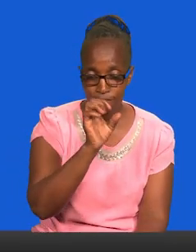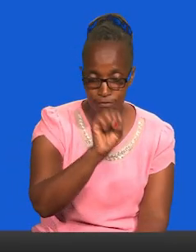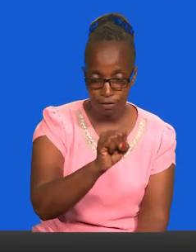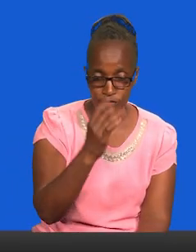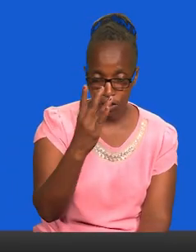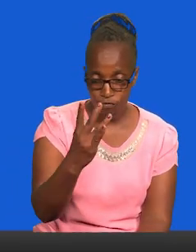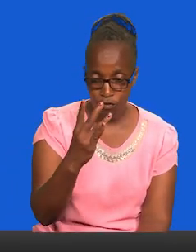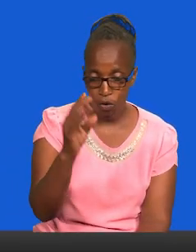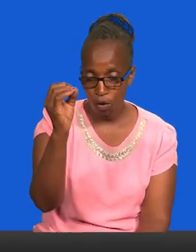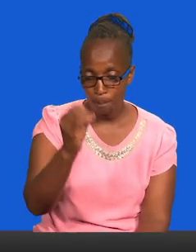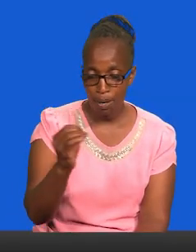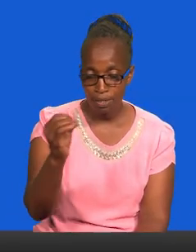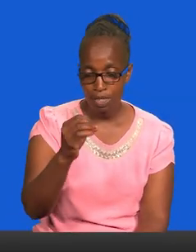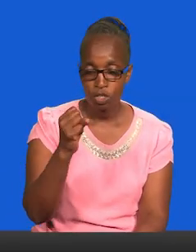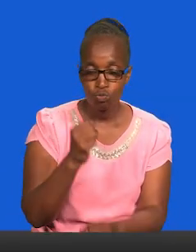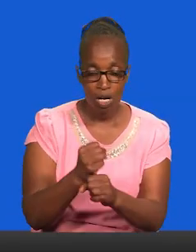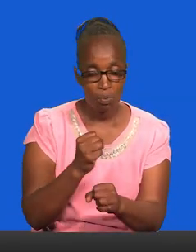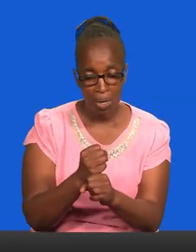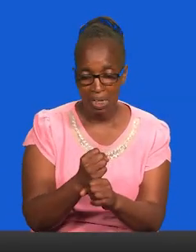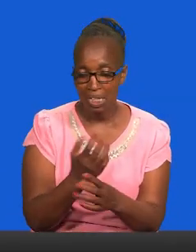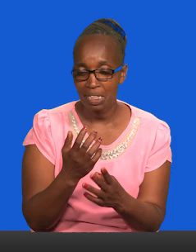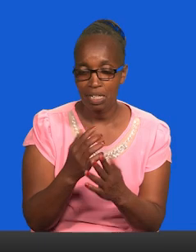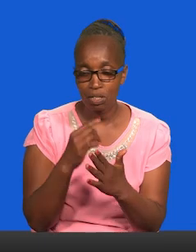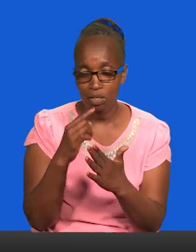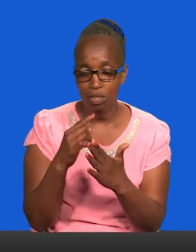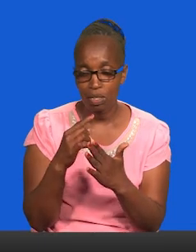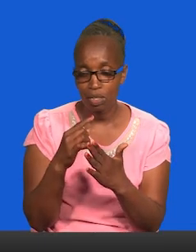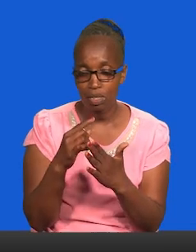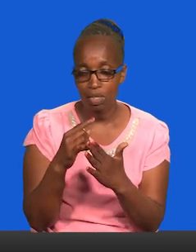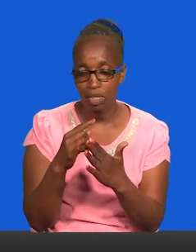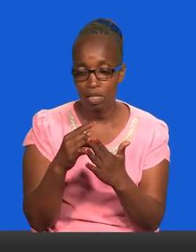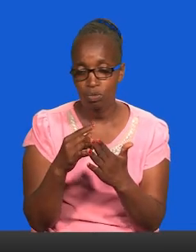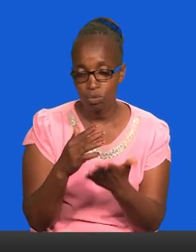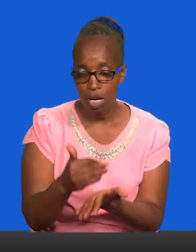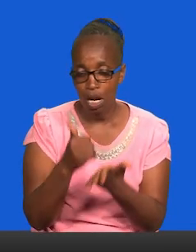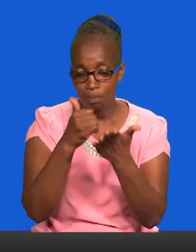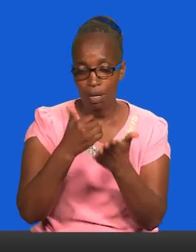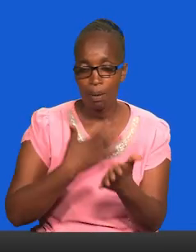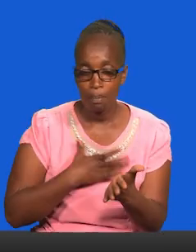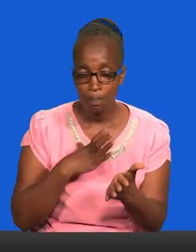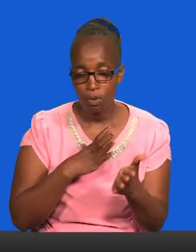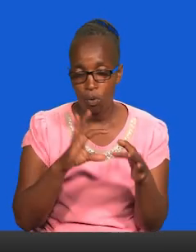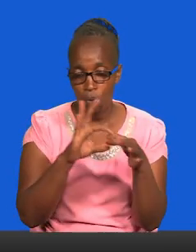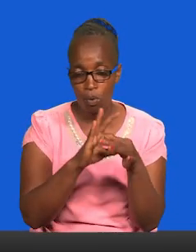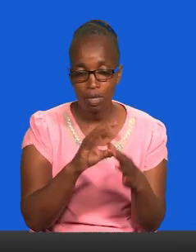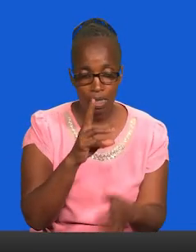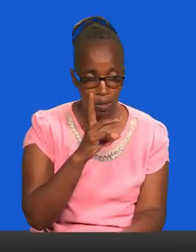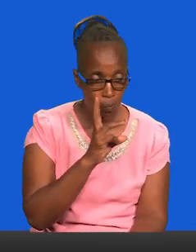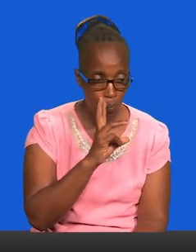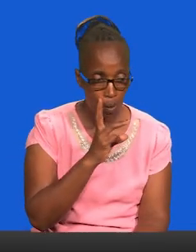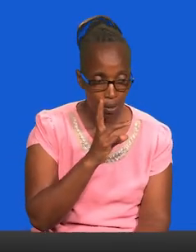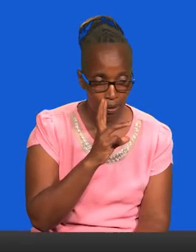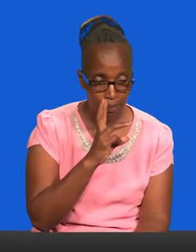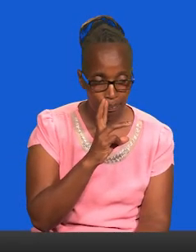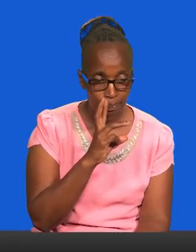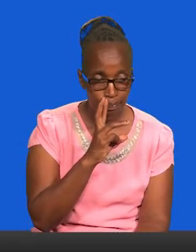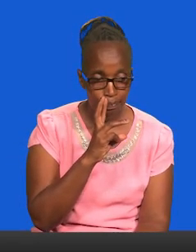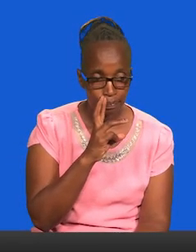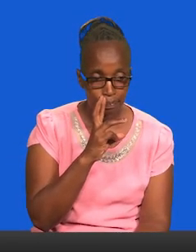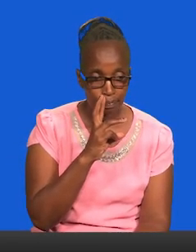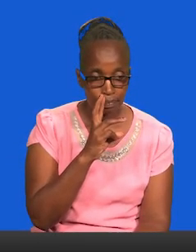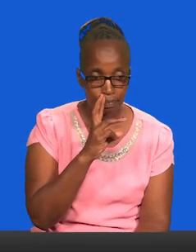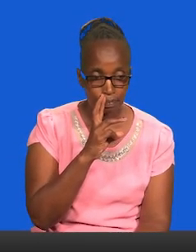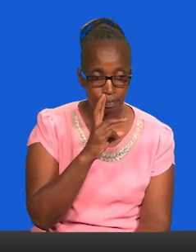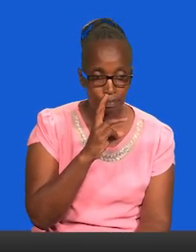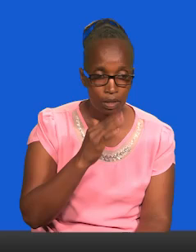all we can, and we are on an increasing trajectory, so more people are being connected to water. We were doing a